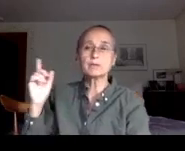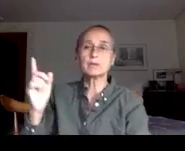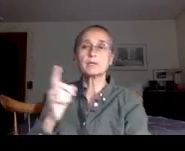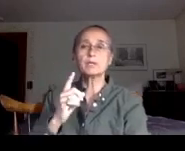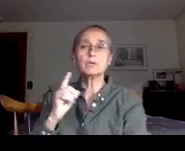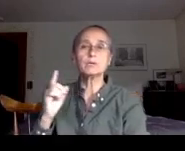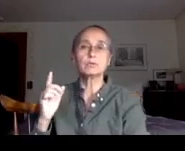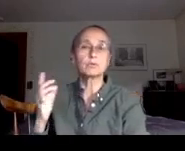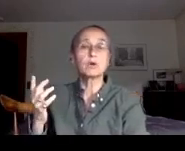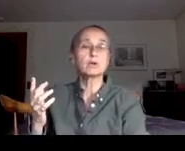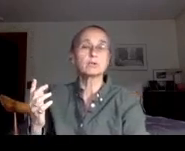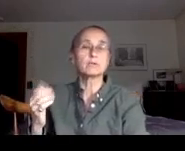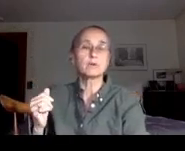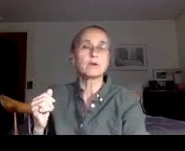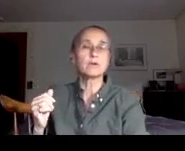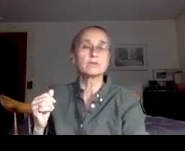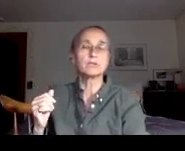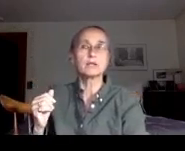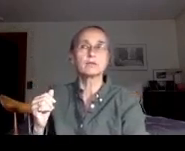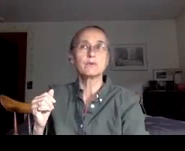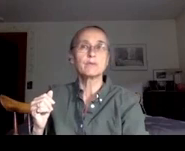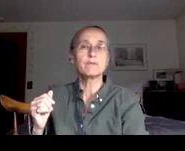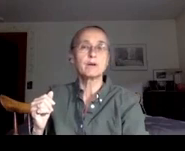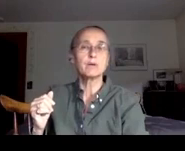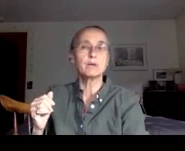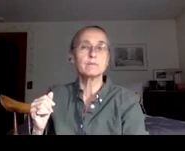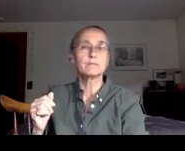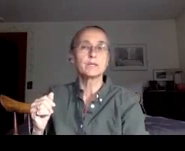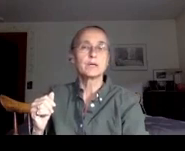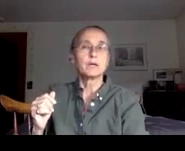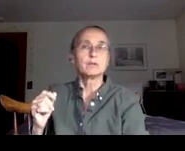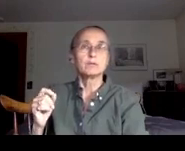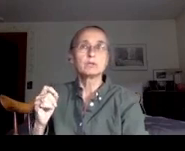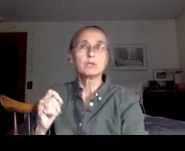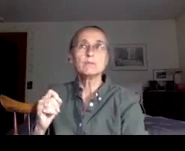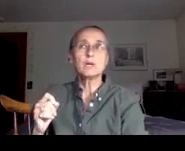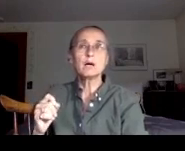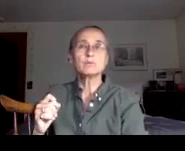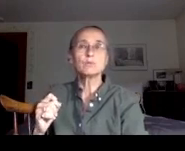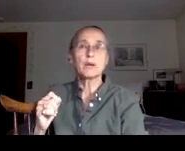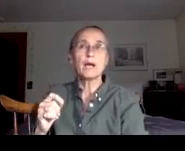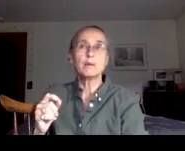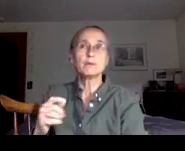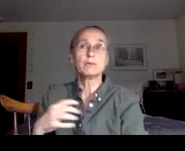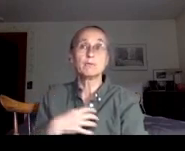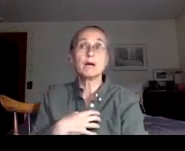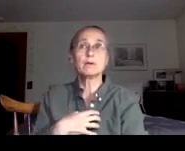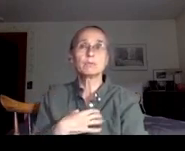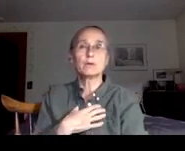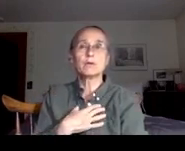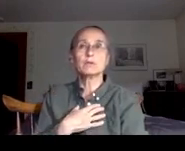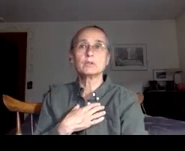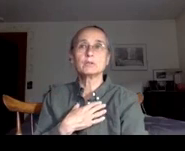already picked up cues, regardless of their hearing status, from the environment. So sometimes what happens in